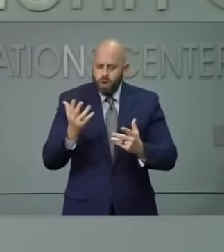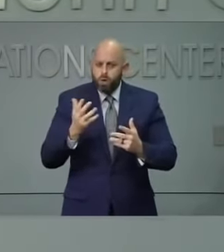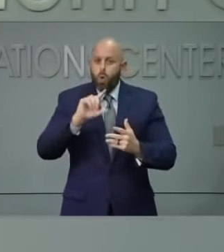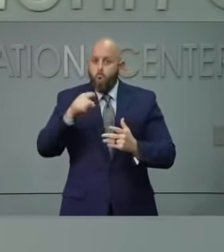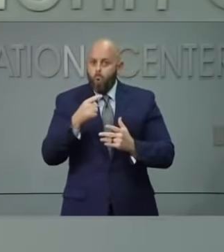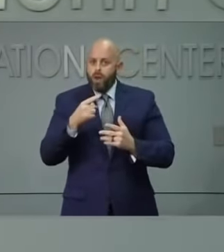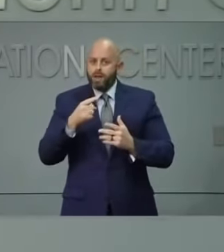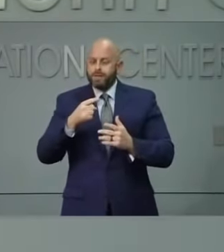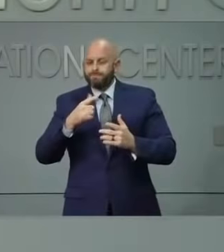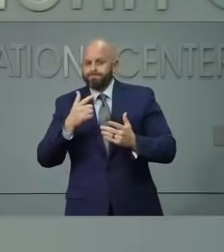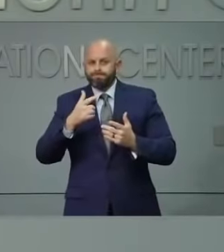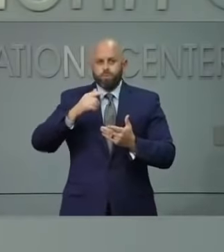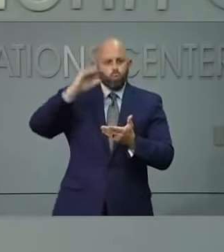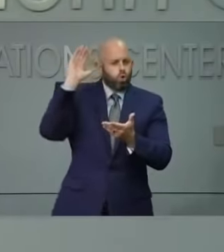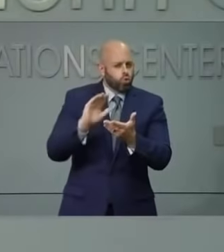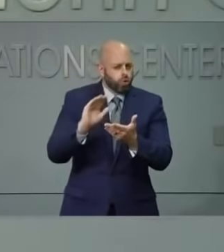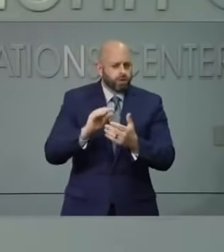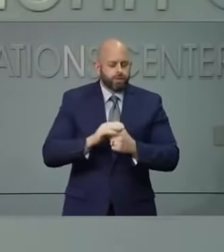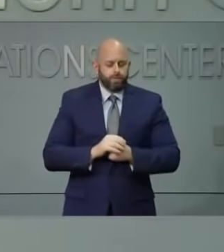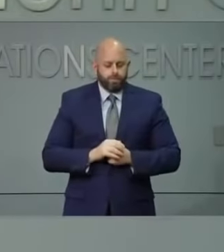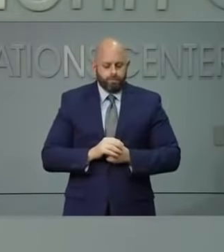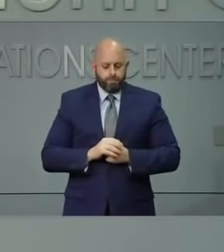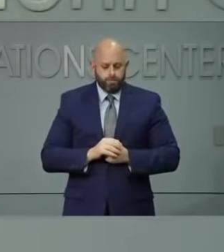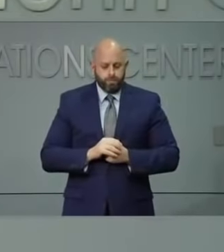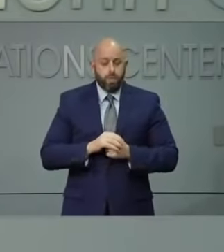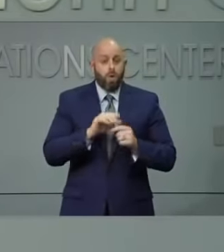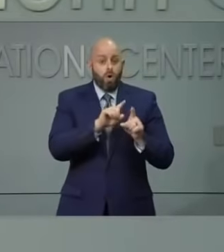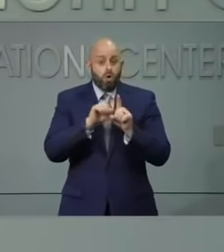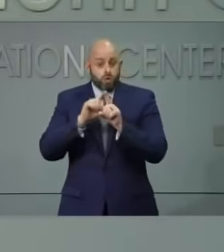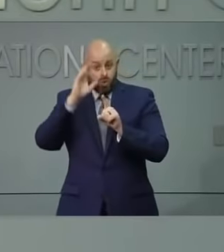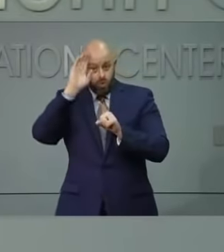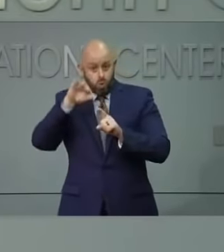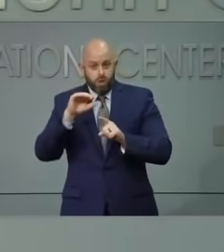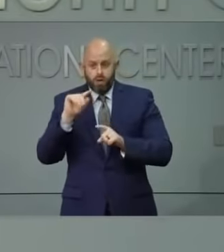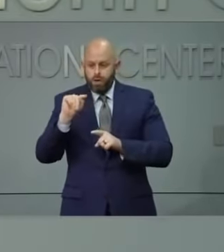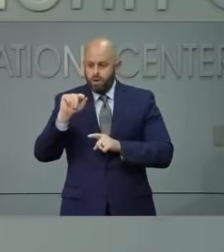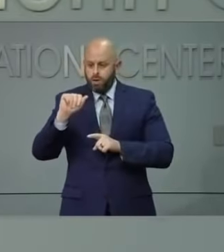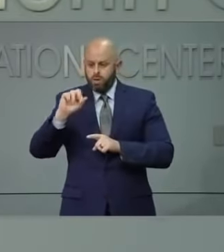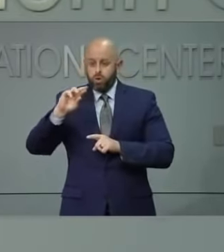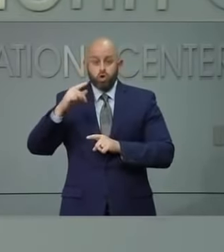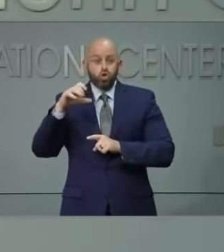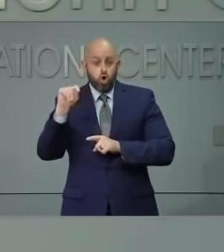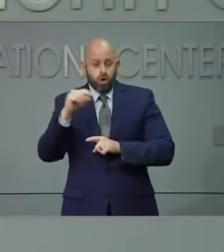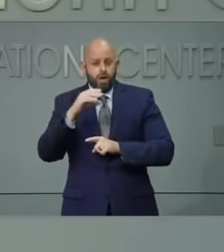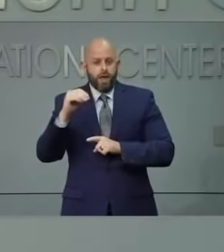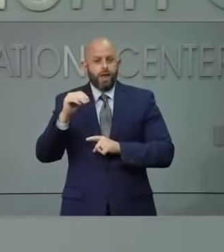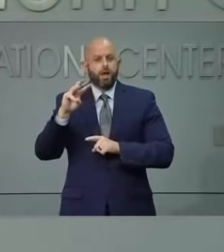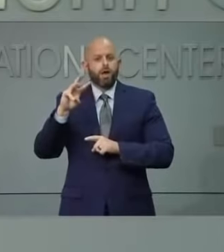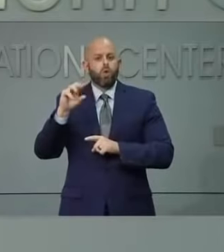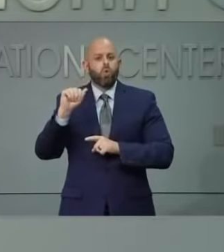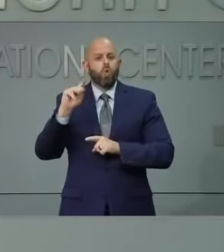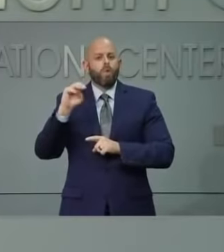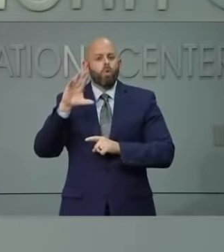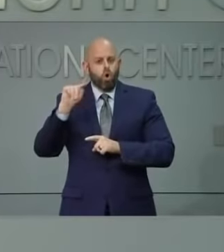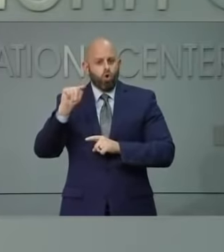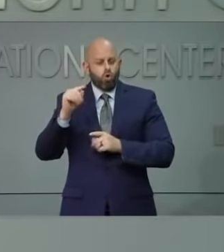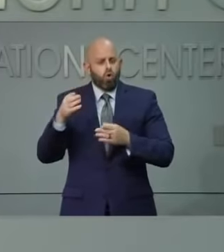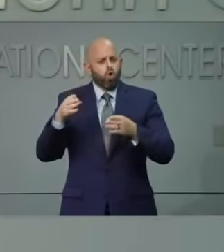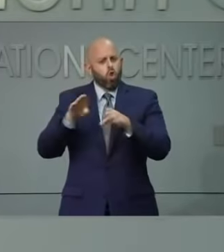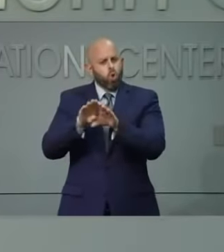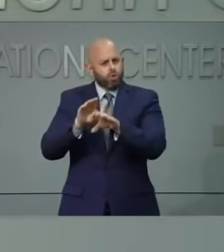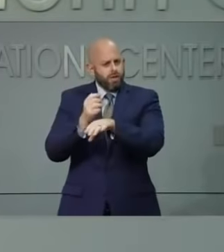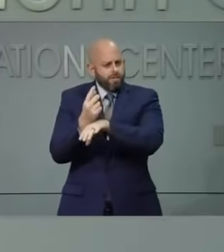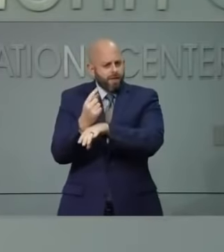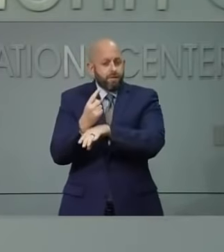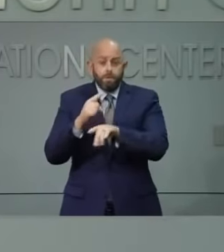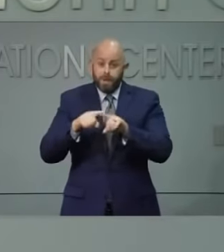explain whether Target and Walmart, which close at 11 but do have groceries available, are going to be allowed to stay open past 10,